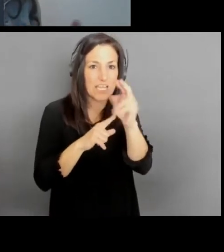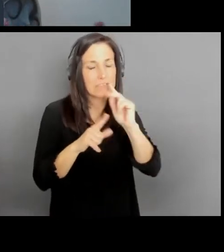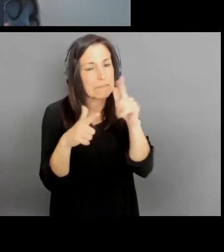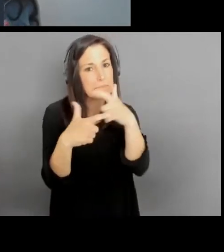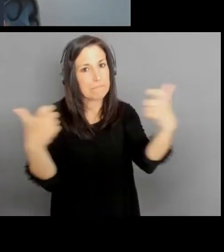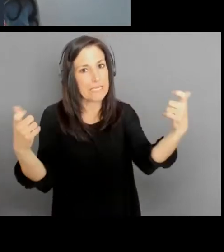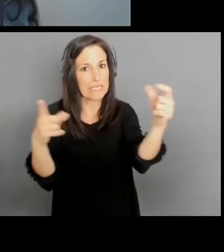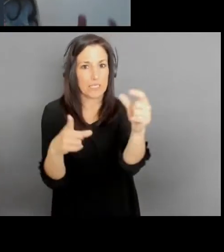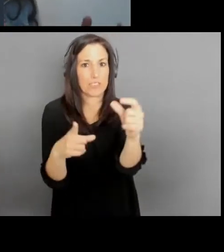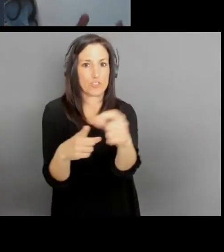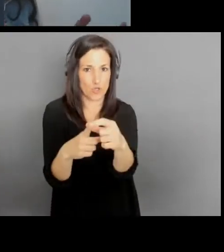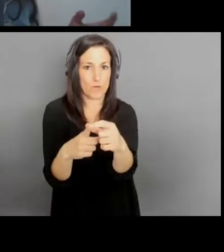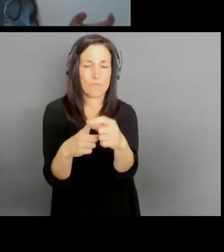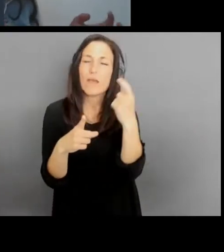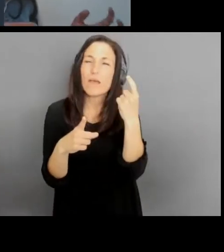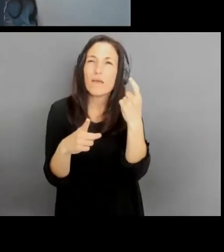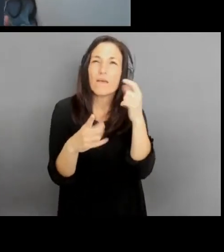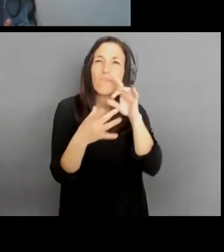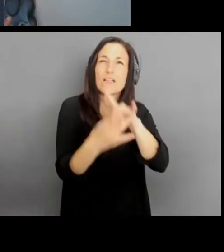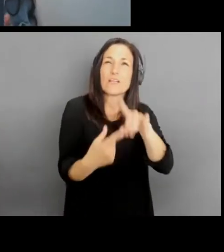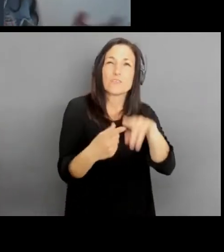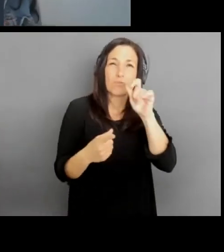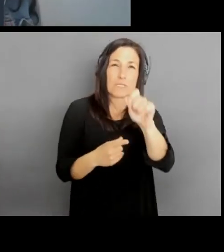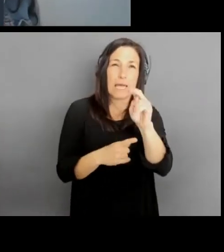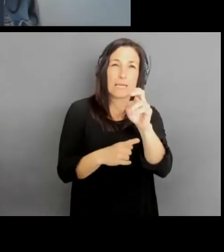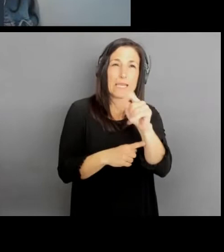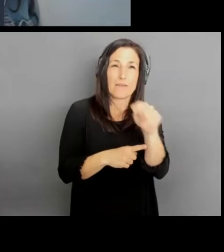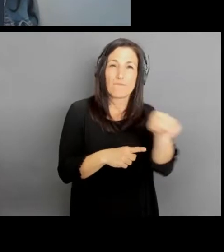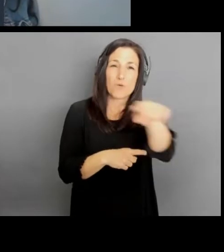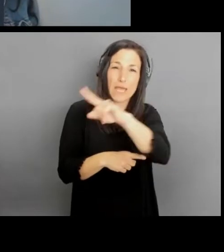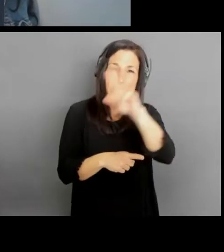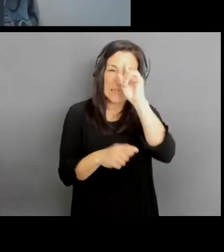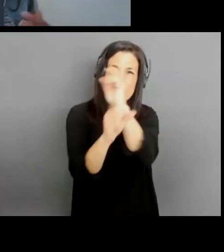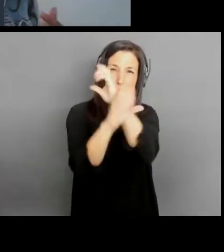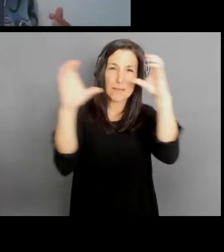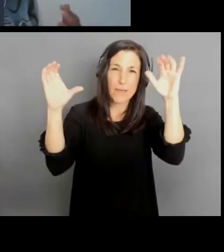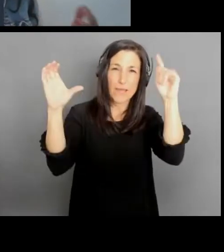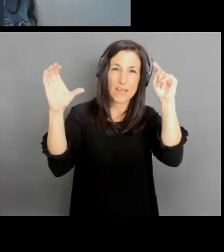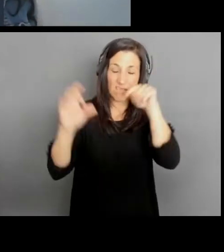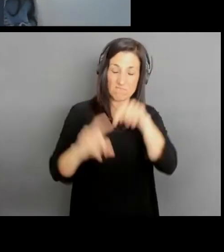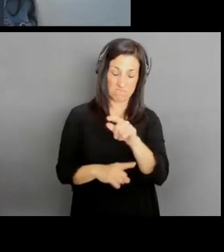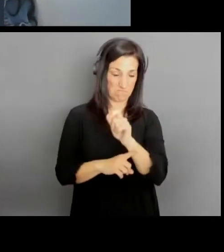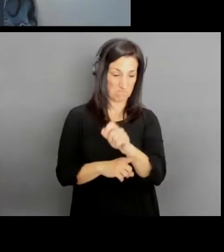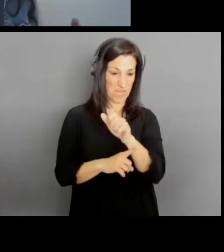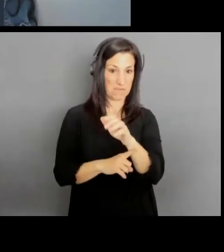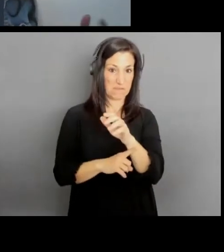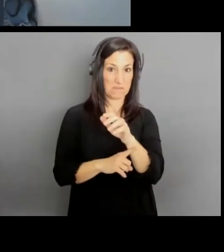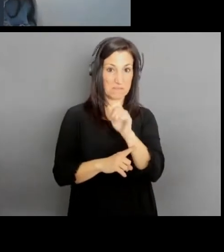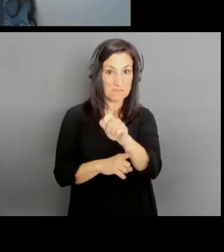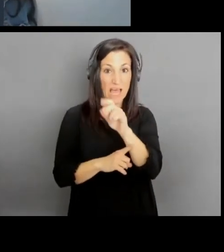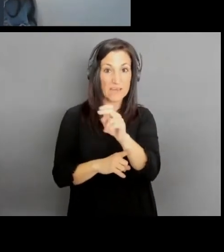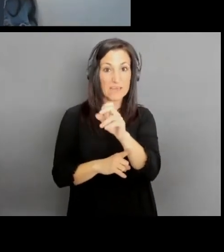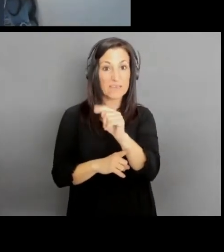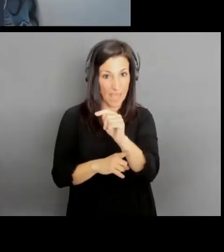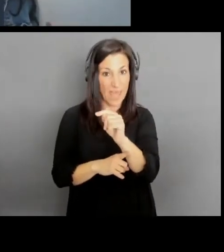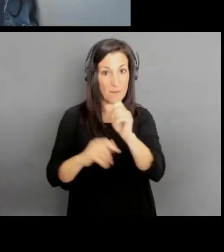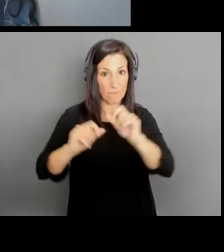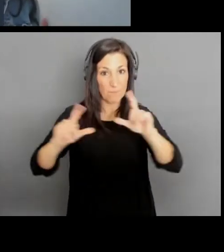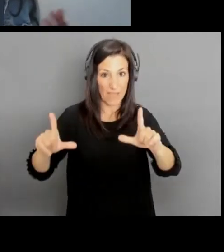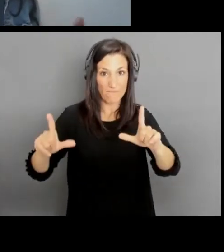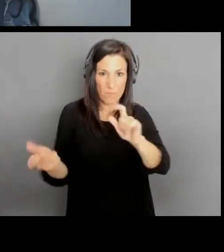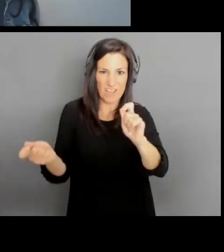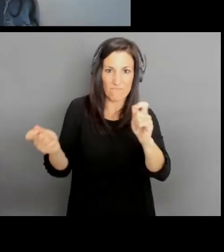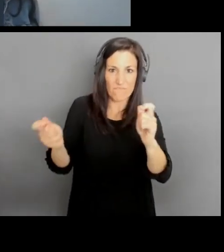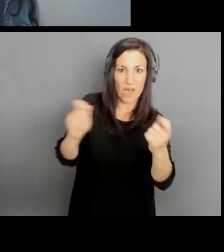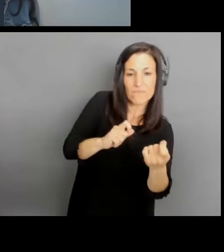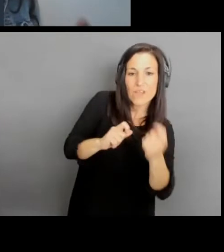think about .NET, historically, the platform has evolved over time. It started with the Windows-only .NET framework that